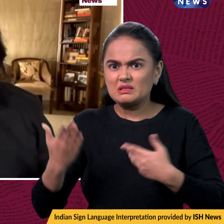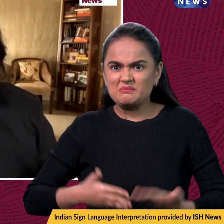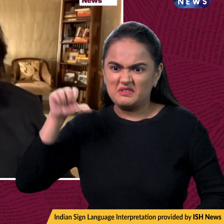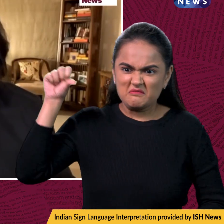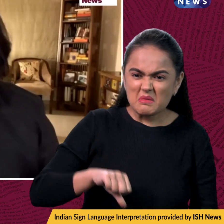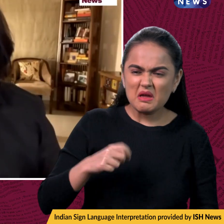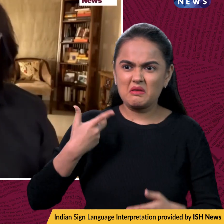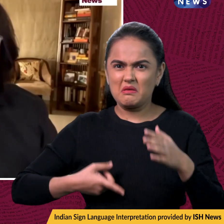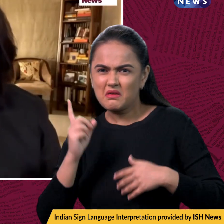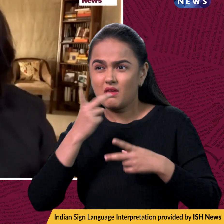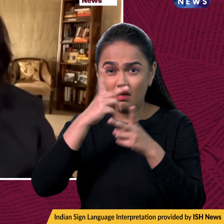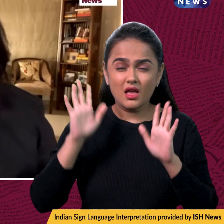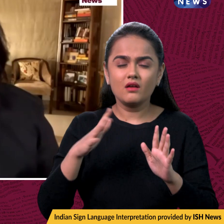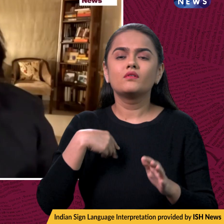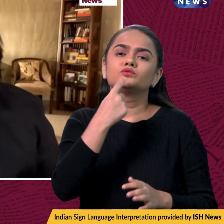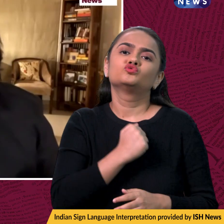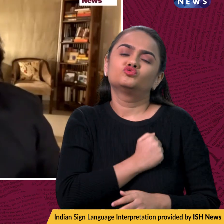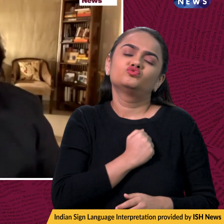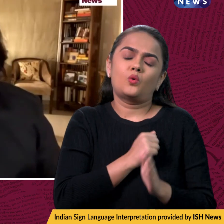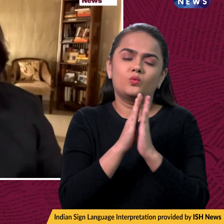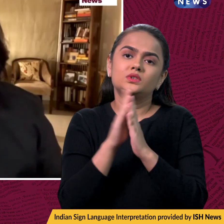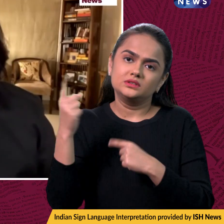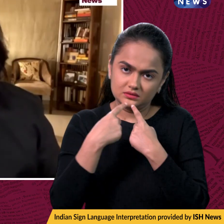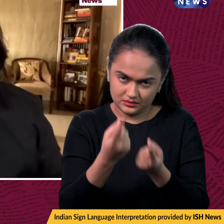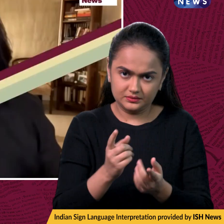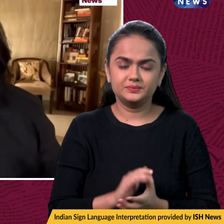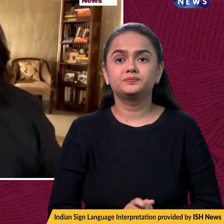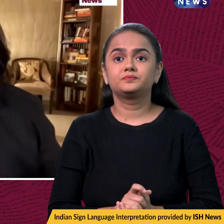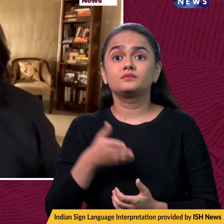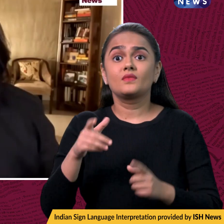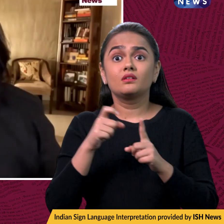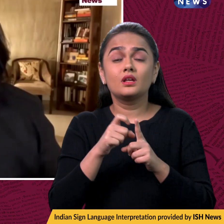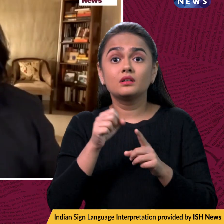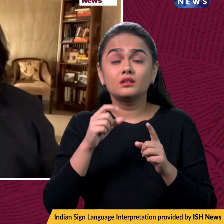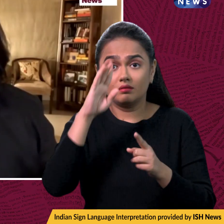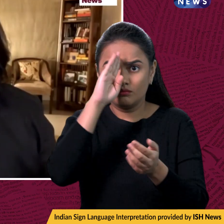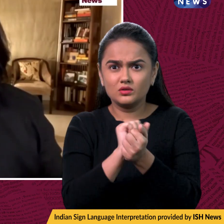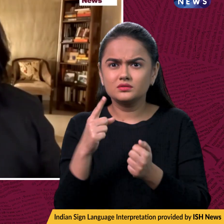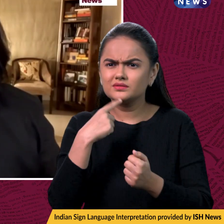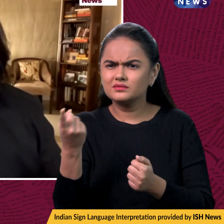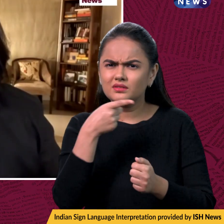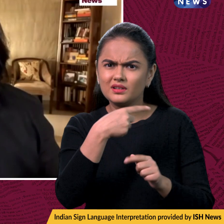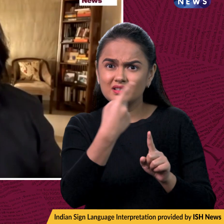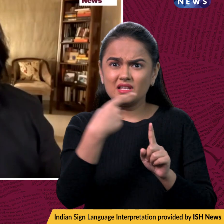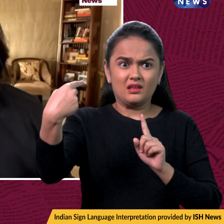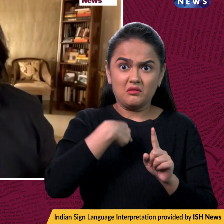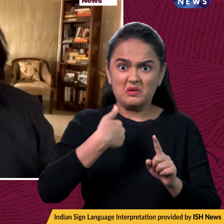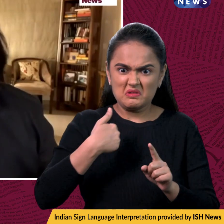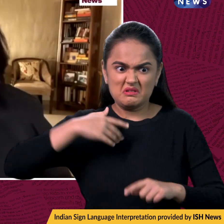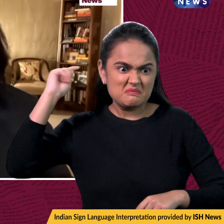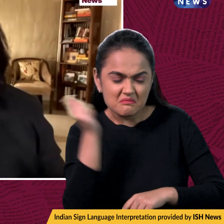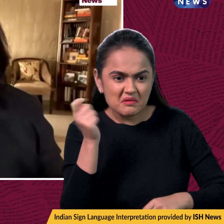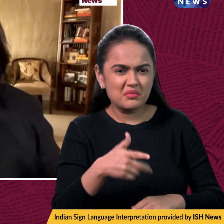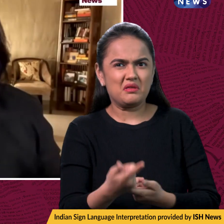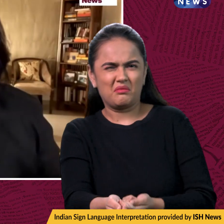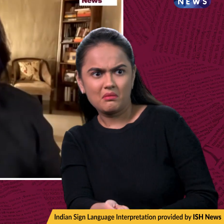the side of the police, then he apologizes on their behalf, end quote. The Delhi police has issued a clarification regarding the alleged